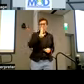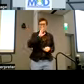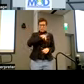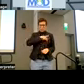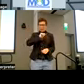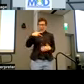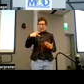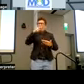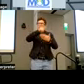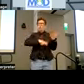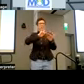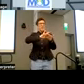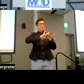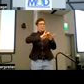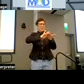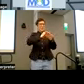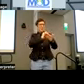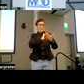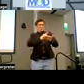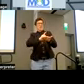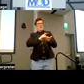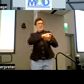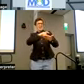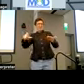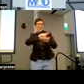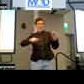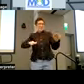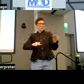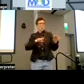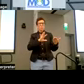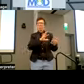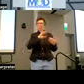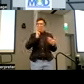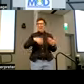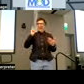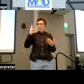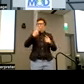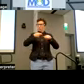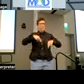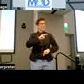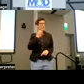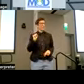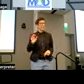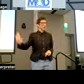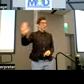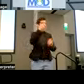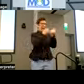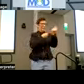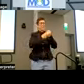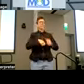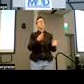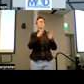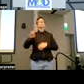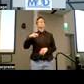really recommend it. And again, that has its roots in Massachusetts advocacy. And then the last one to share is